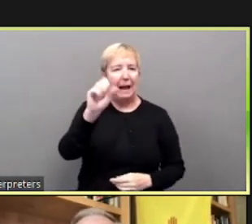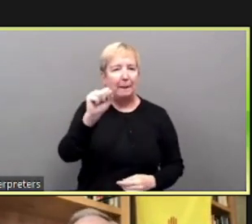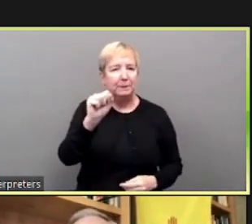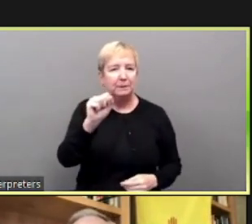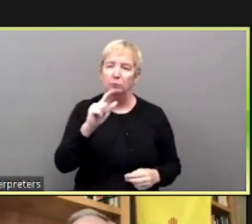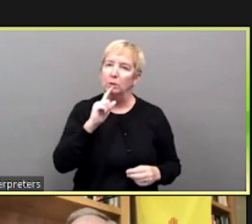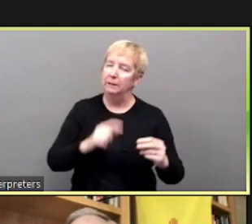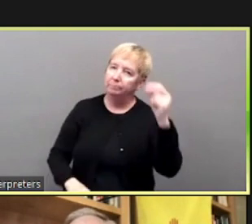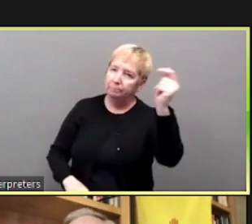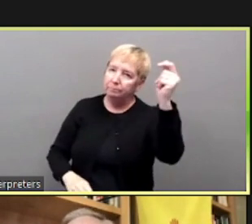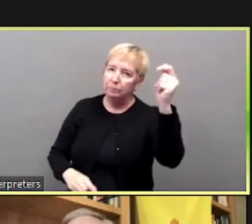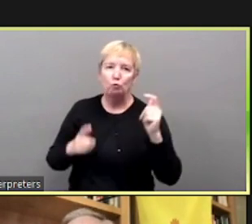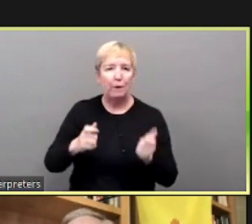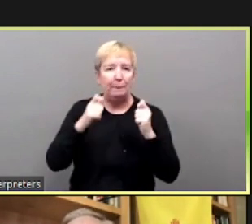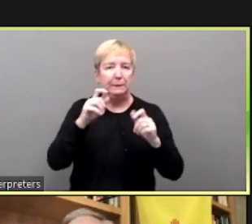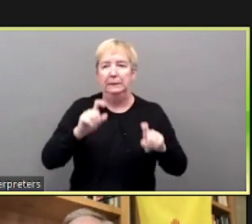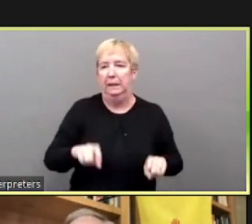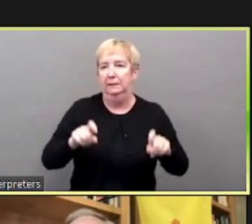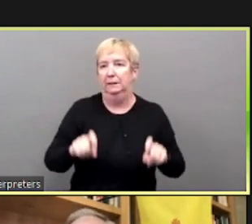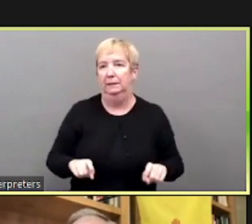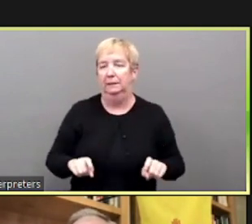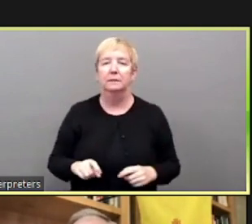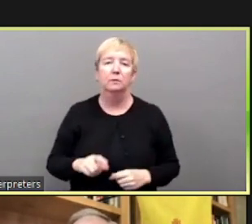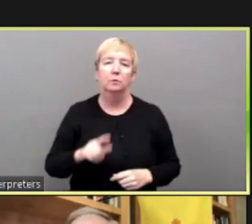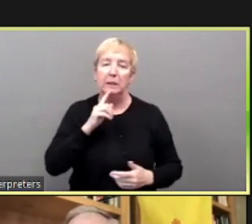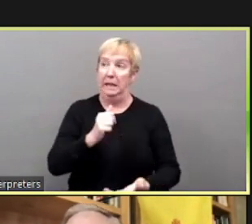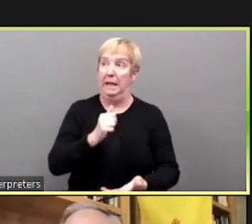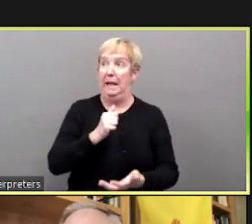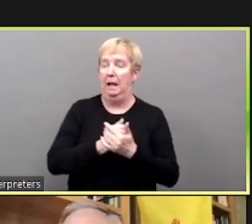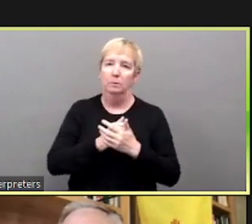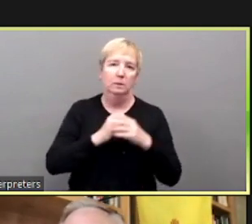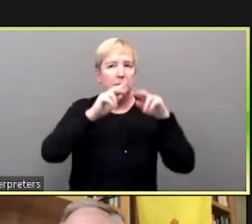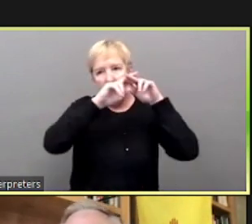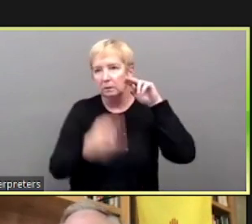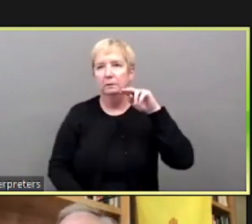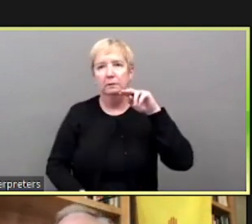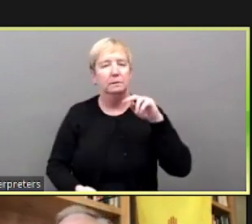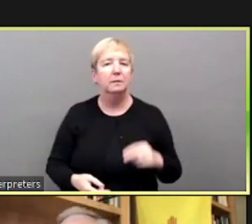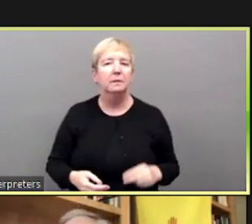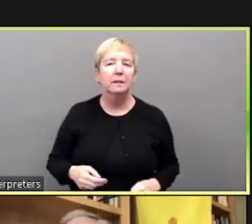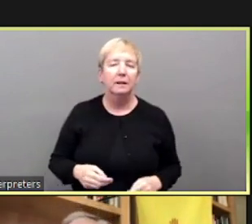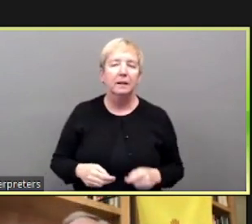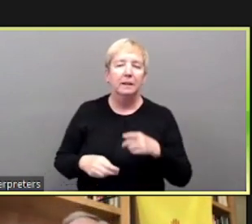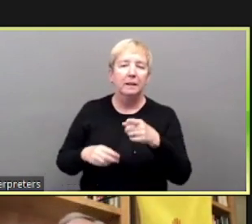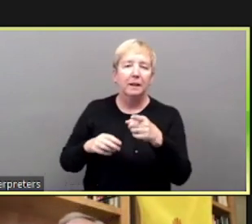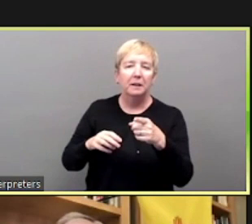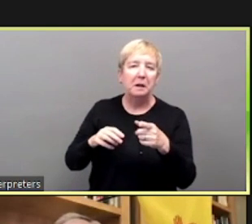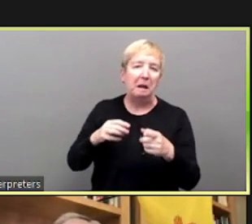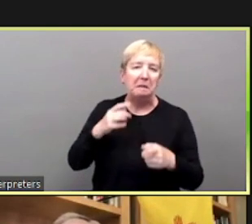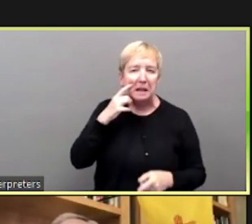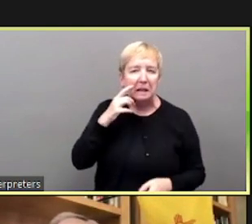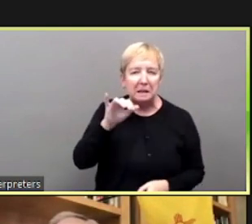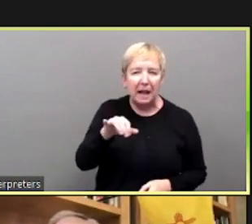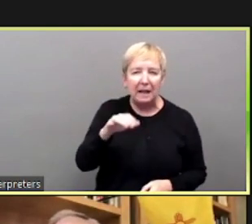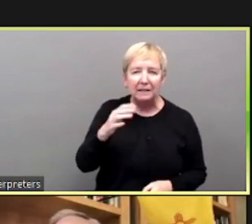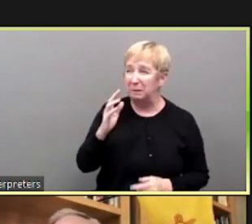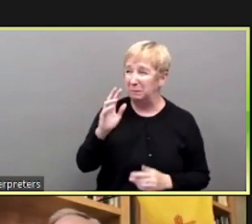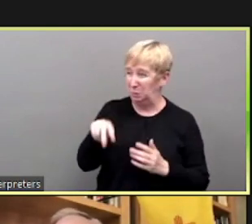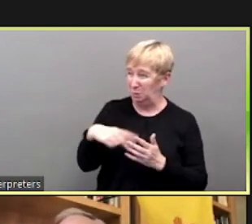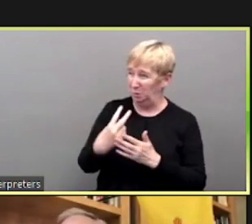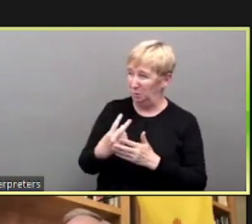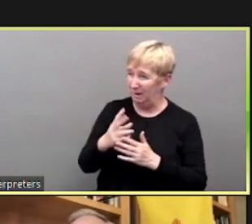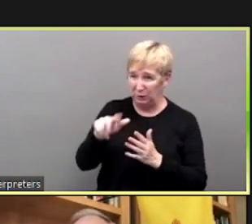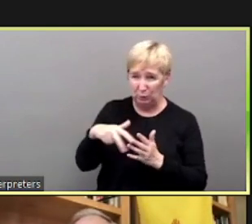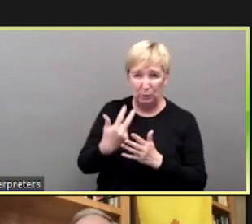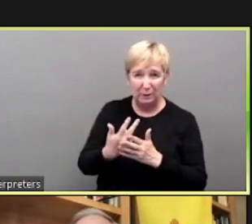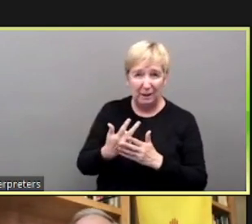rapid testing, which is bringing the time down. Hard to imagine they're up above what that must be like, 2 hours or 3